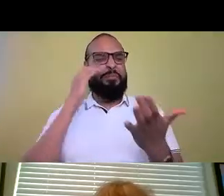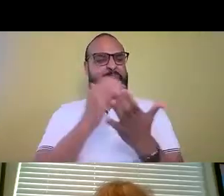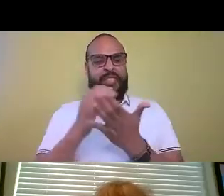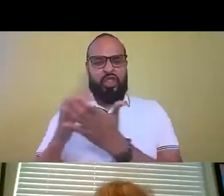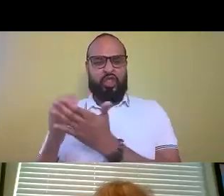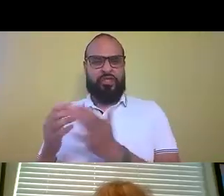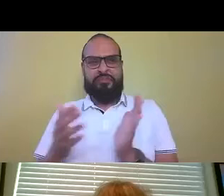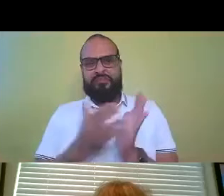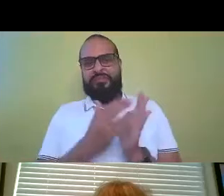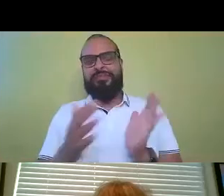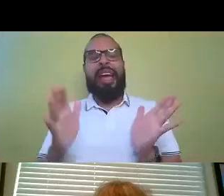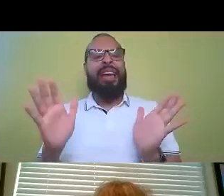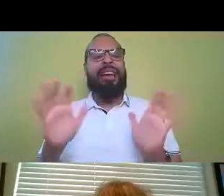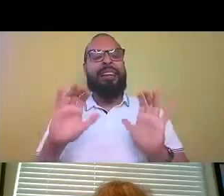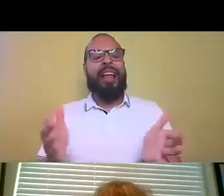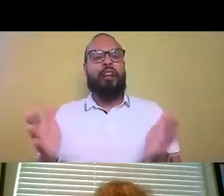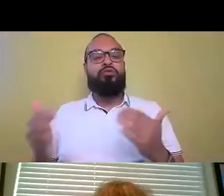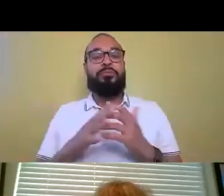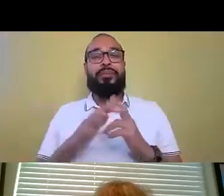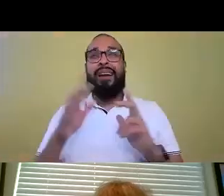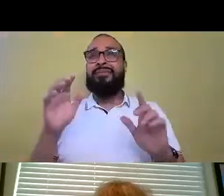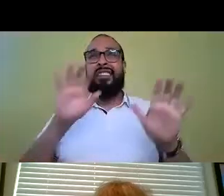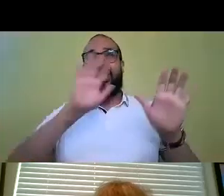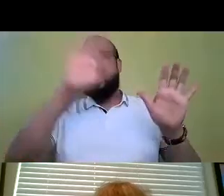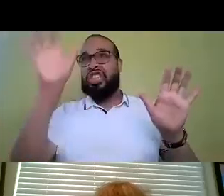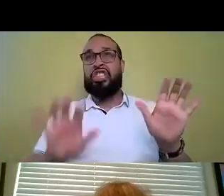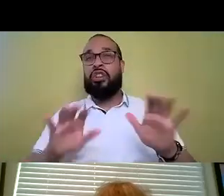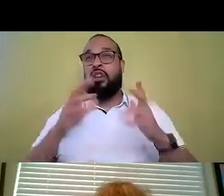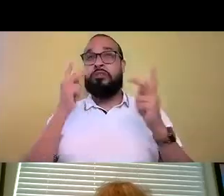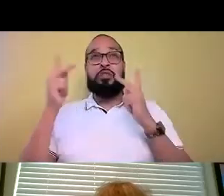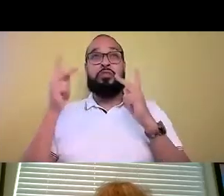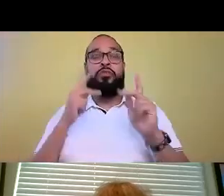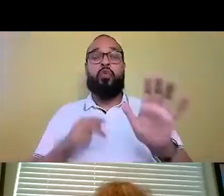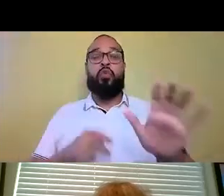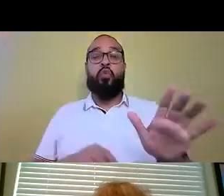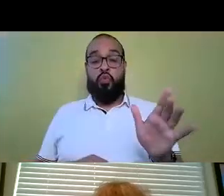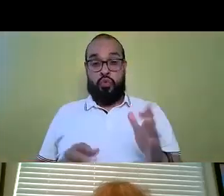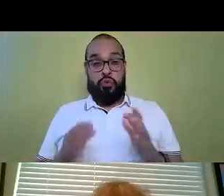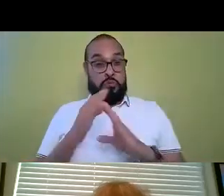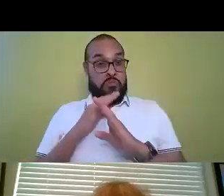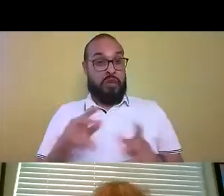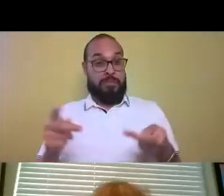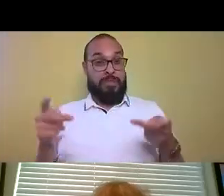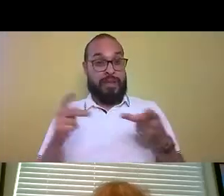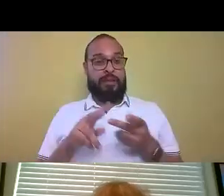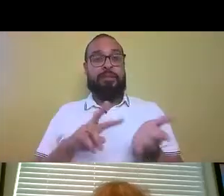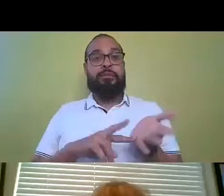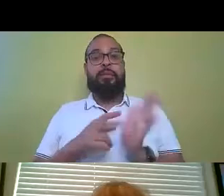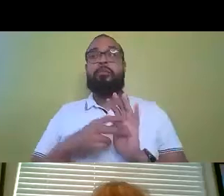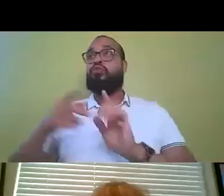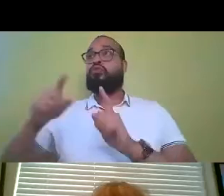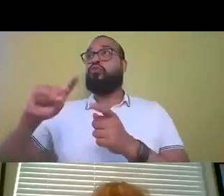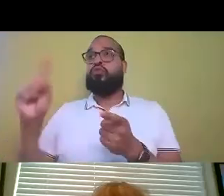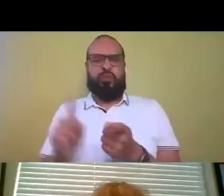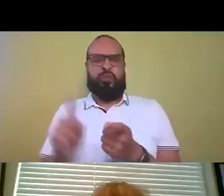so many visuals, we would argue that finding a quiet place is allowing us to decrease the sensory